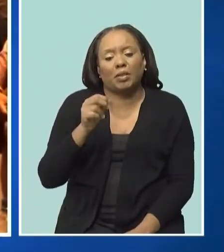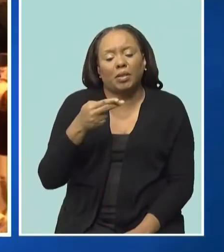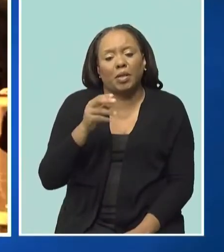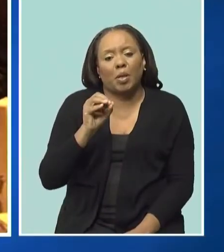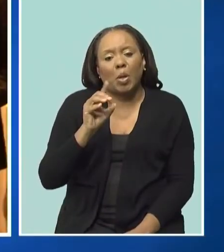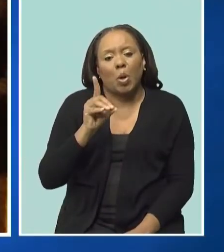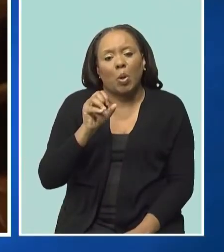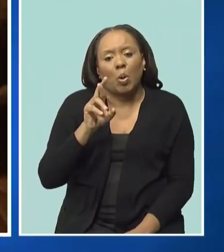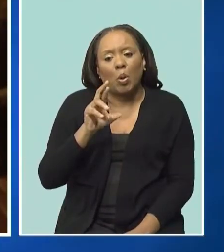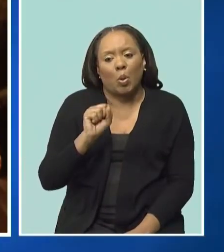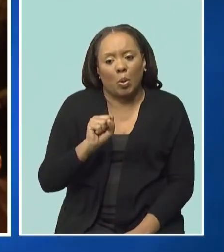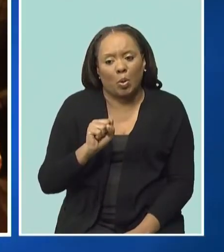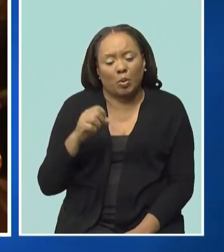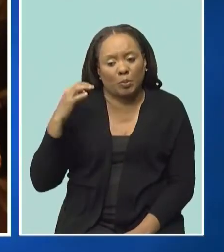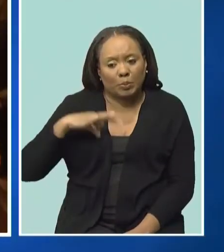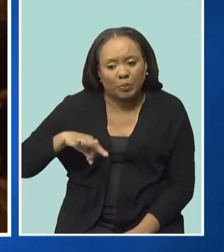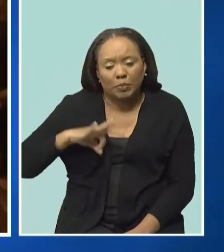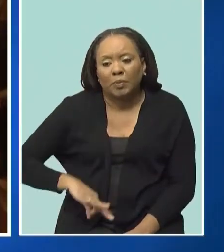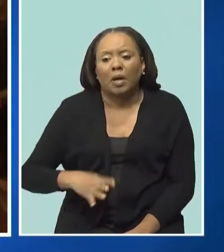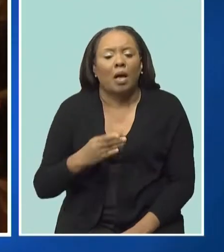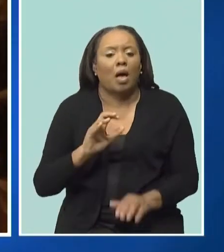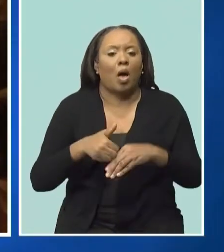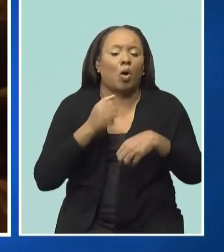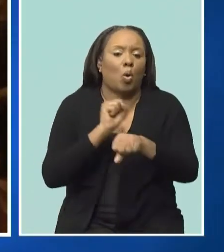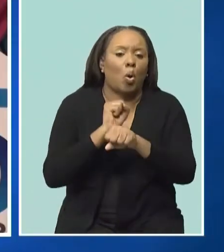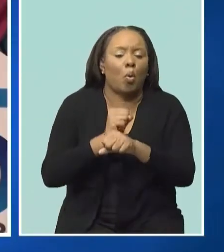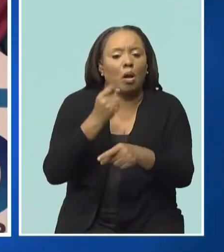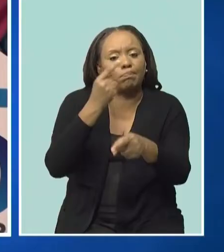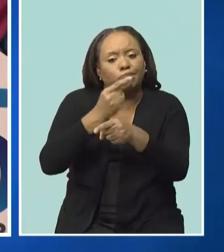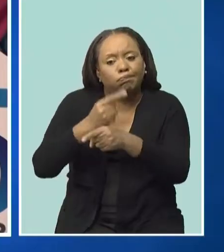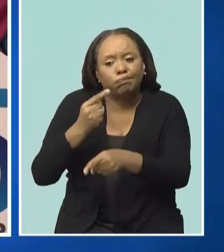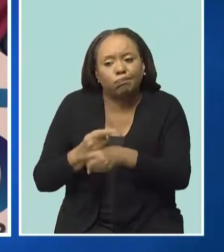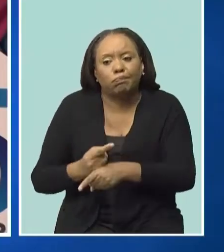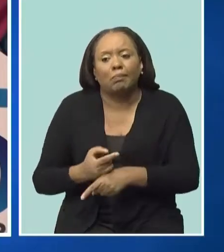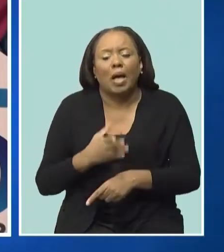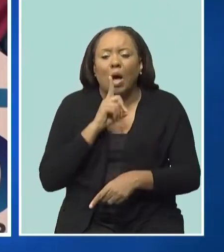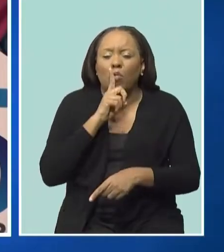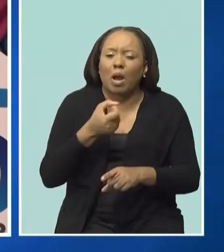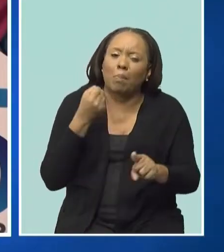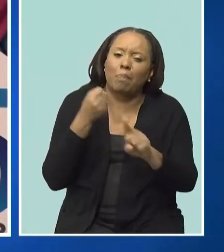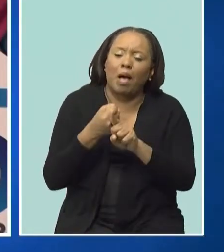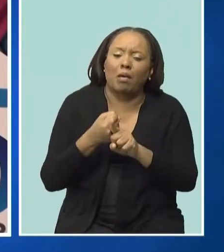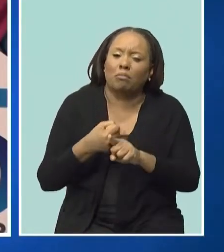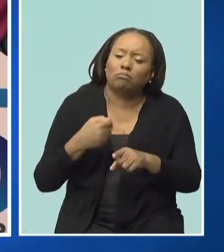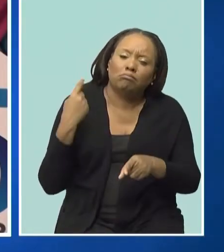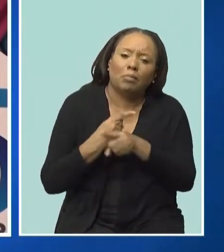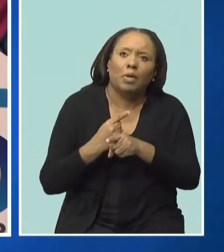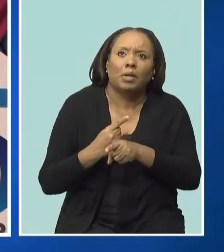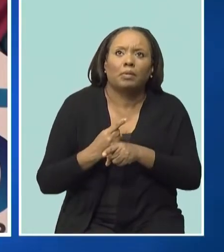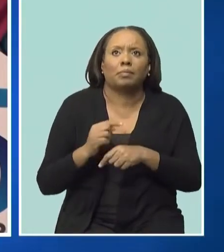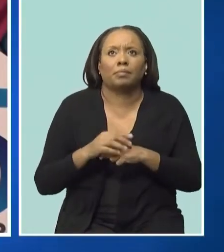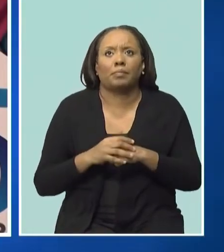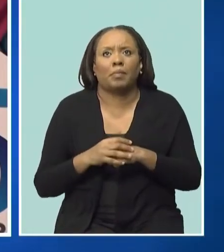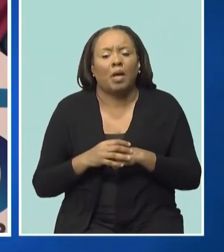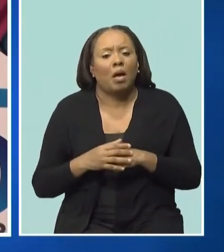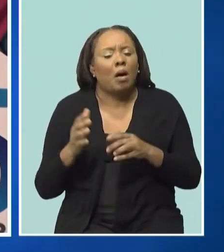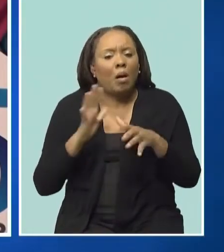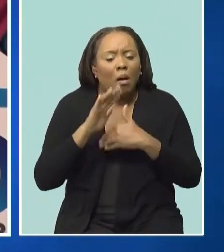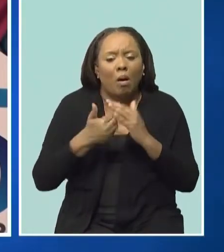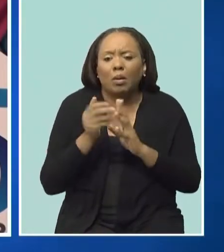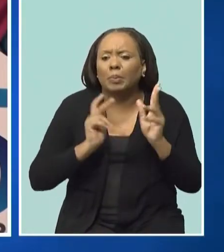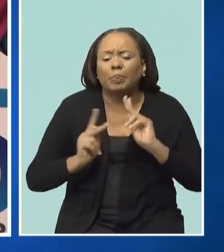efficiencies, and effectiveness throughout the organization. I want to especially address our partners, our stakeholders, and key